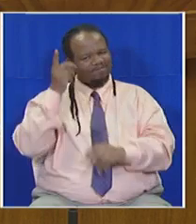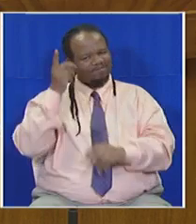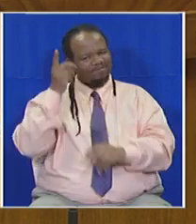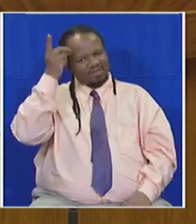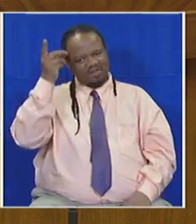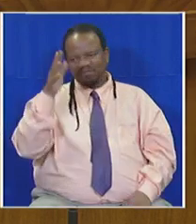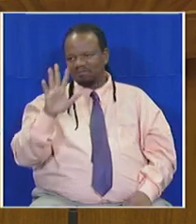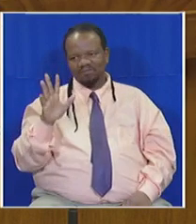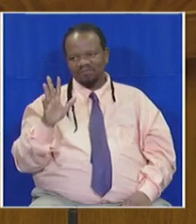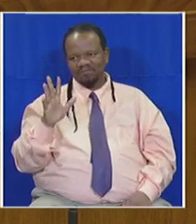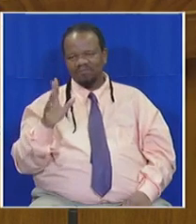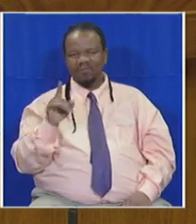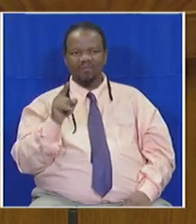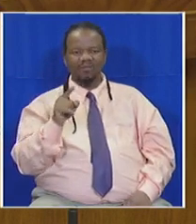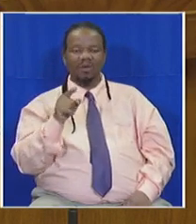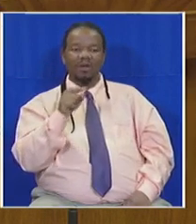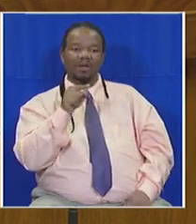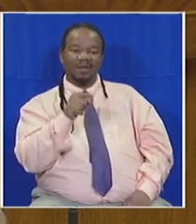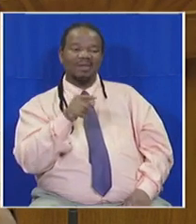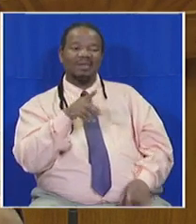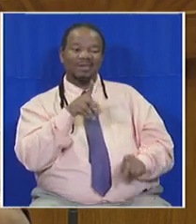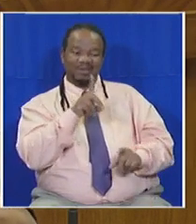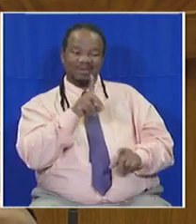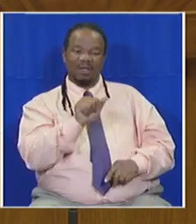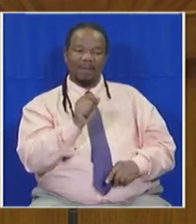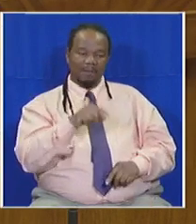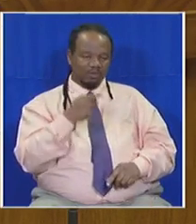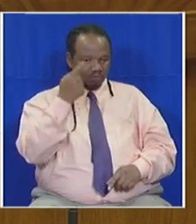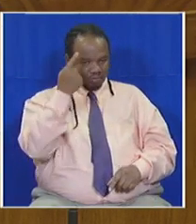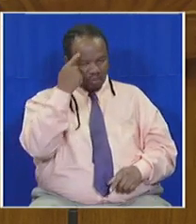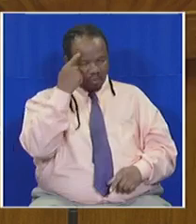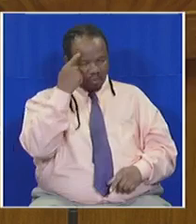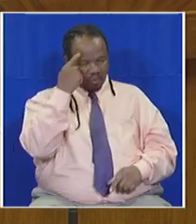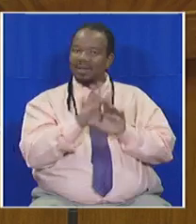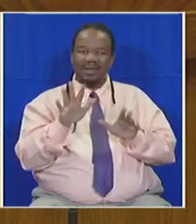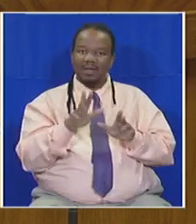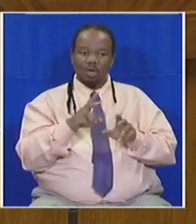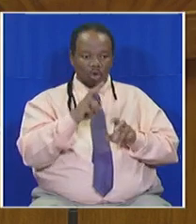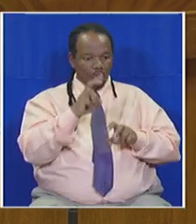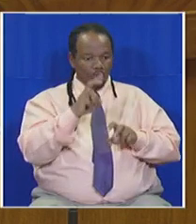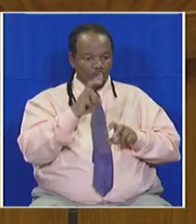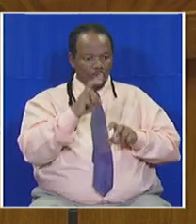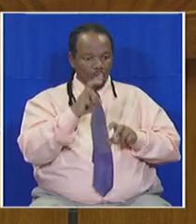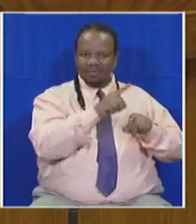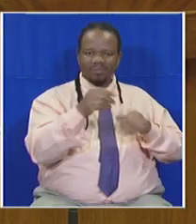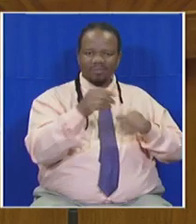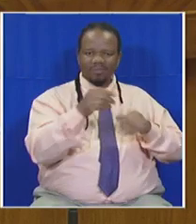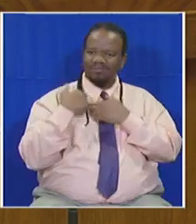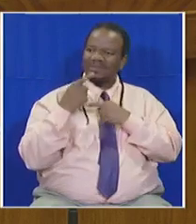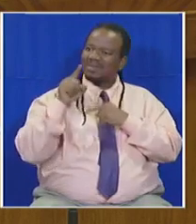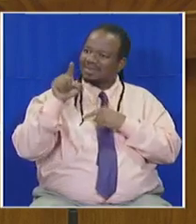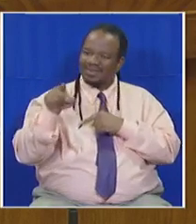better. Chairperson, corruption is everyone's business. It affects me, it affects